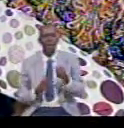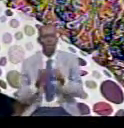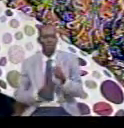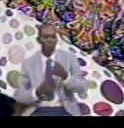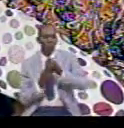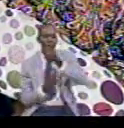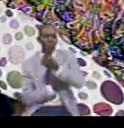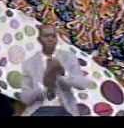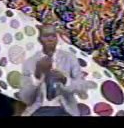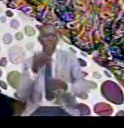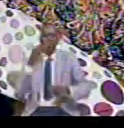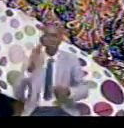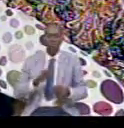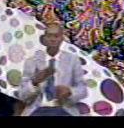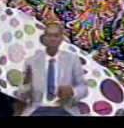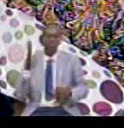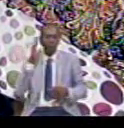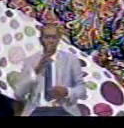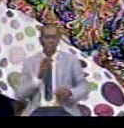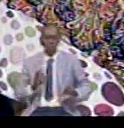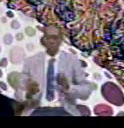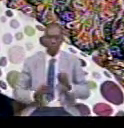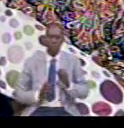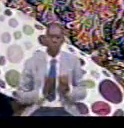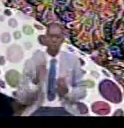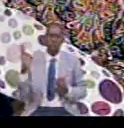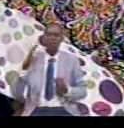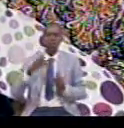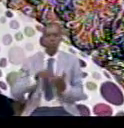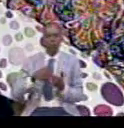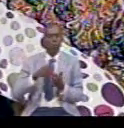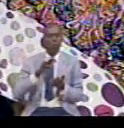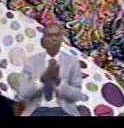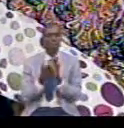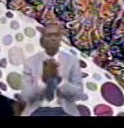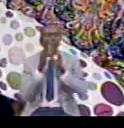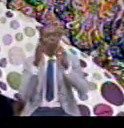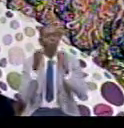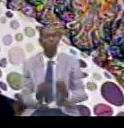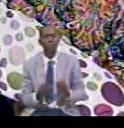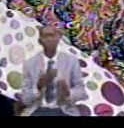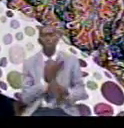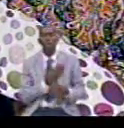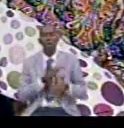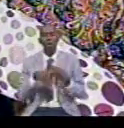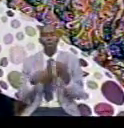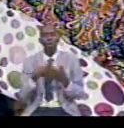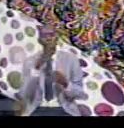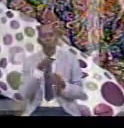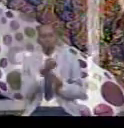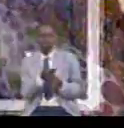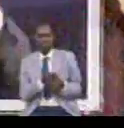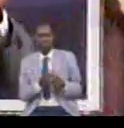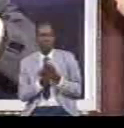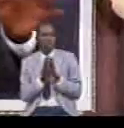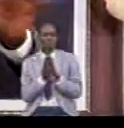is going to be shaken out of your life, and the weak is going to become strong, and those who are slow, they're going to become fast, and then everything